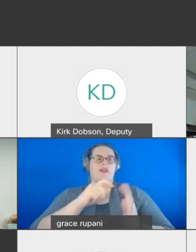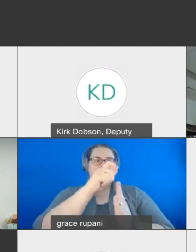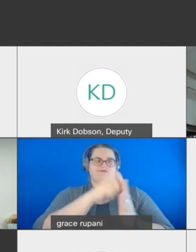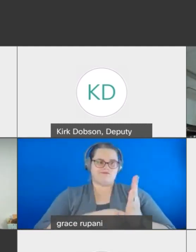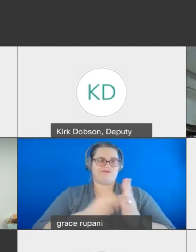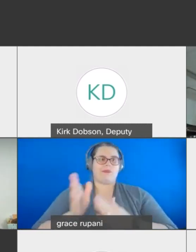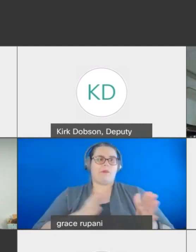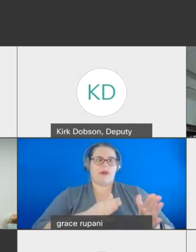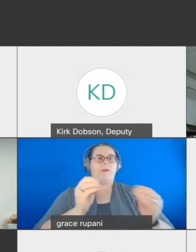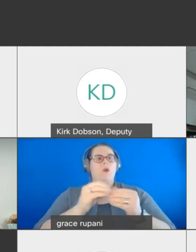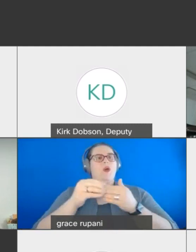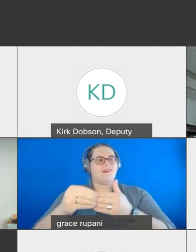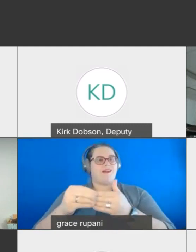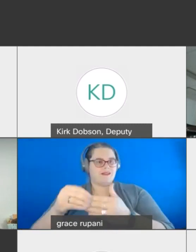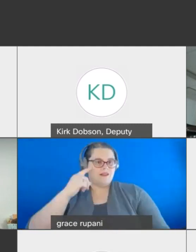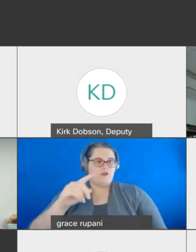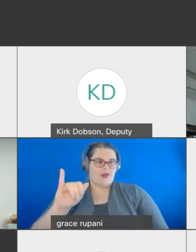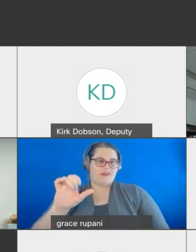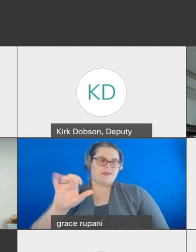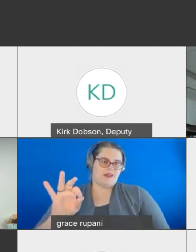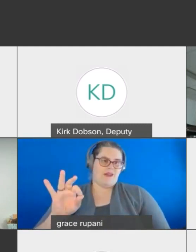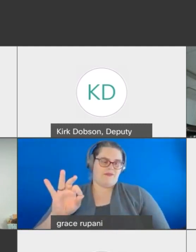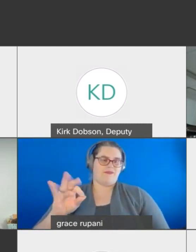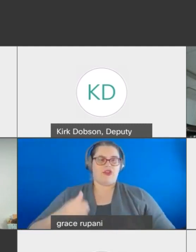will clarify um,